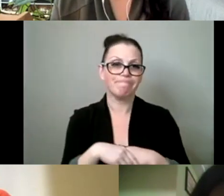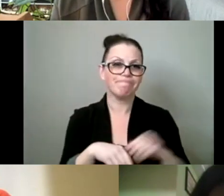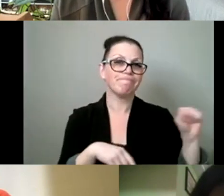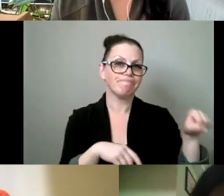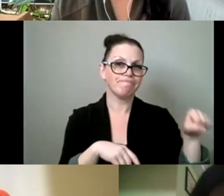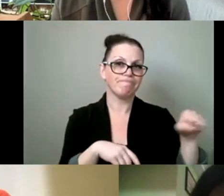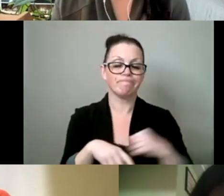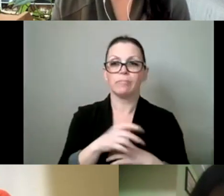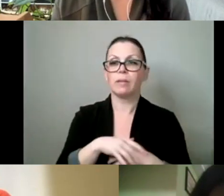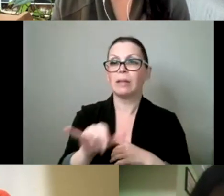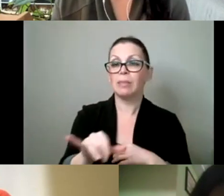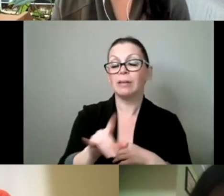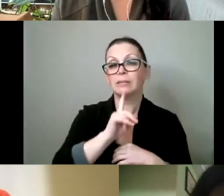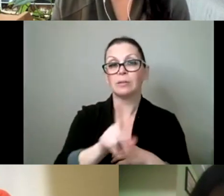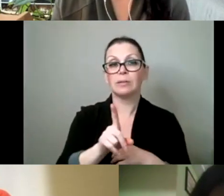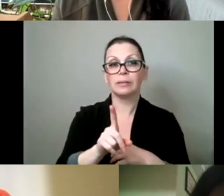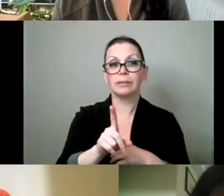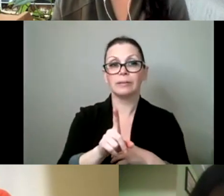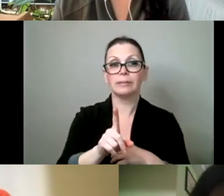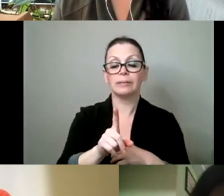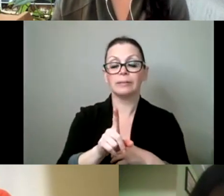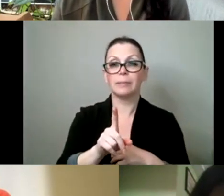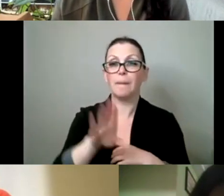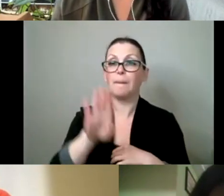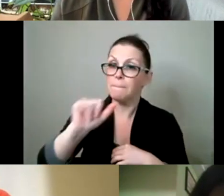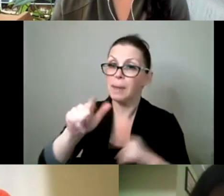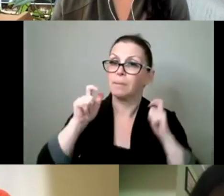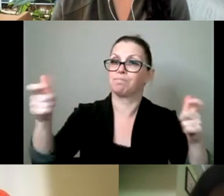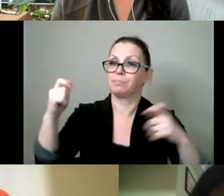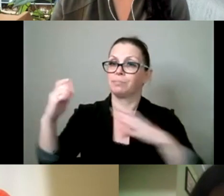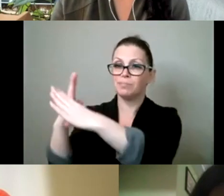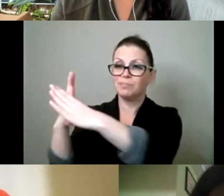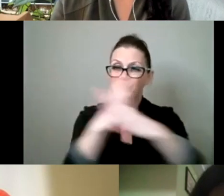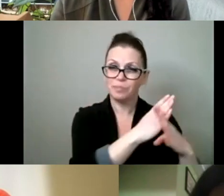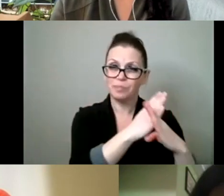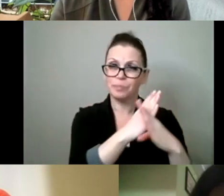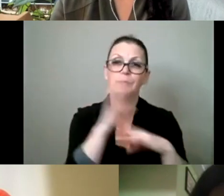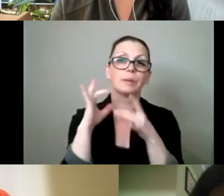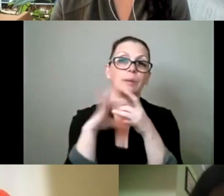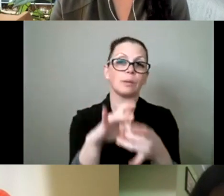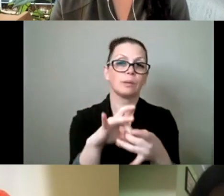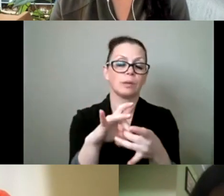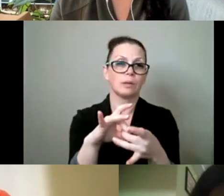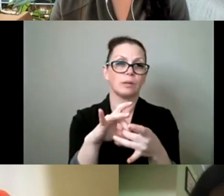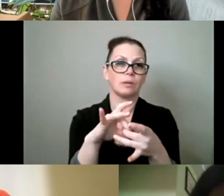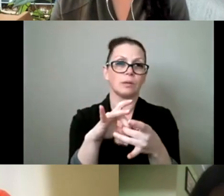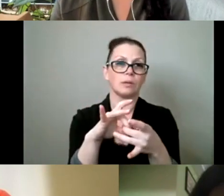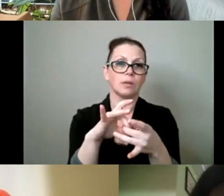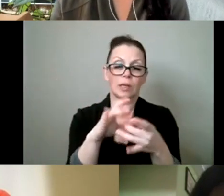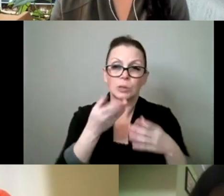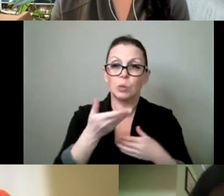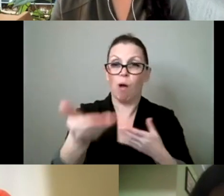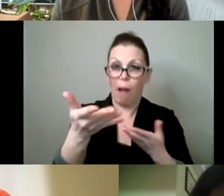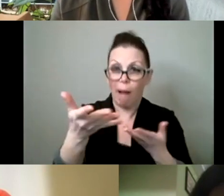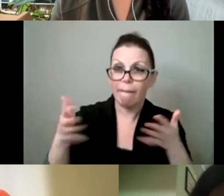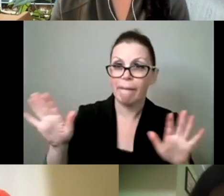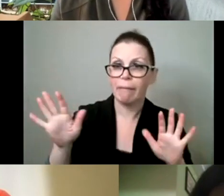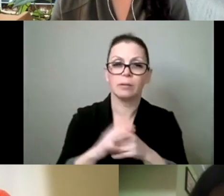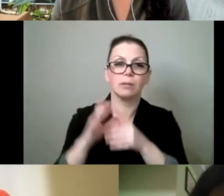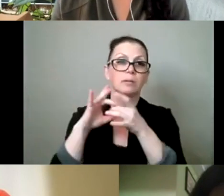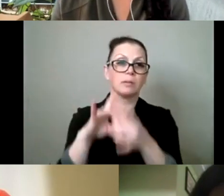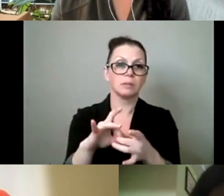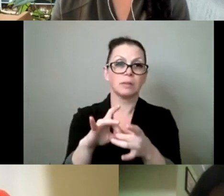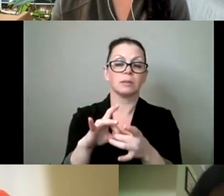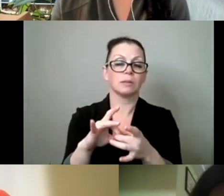That's a really big barrier in terms of getting folks hired, especially in terms